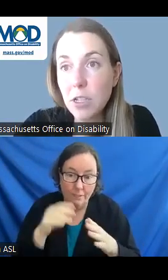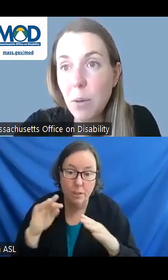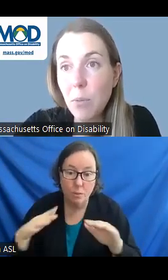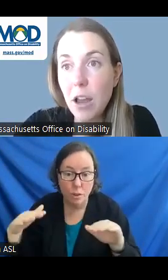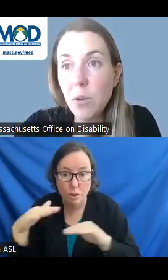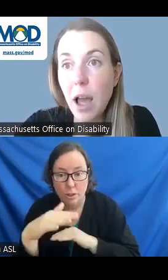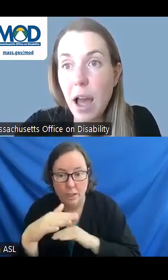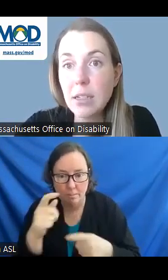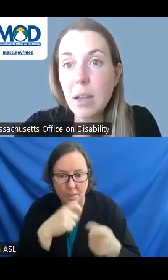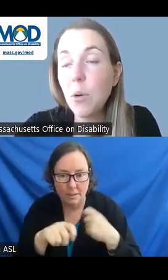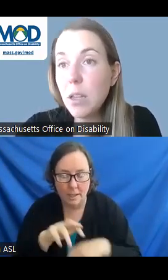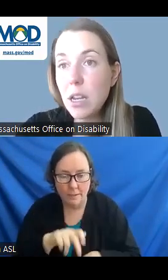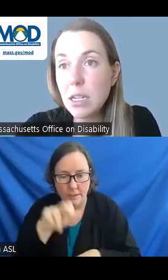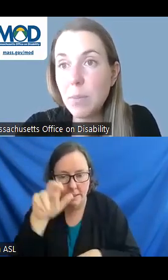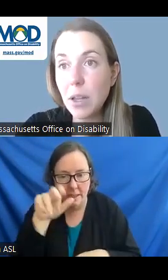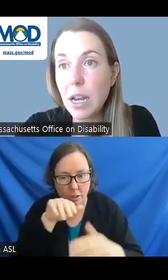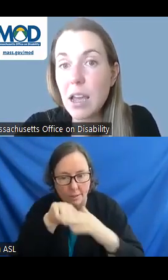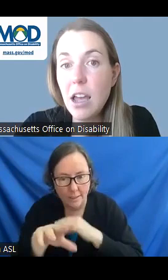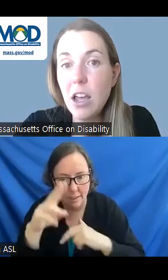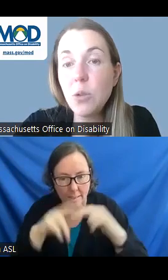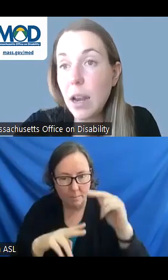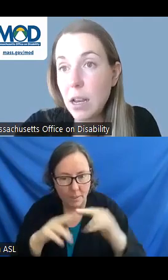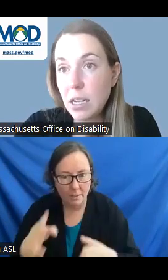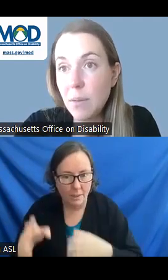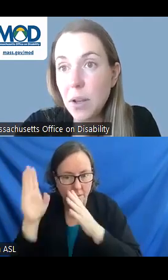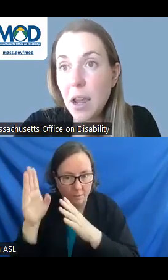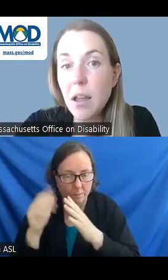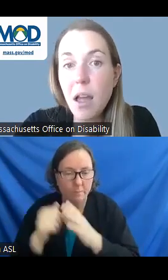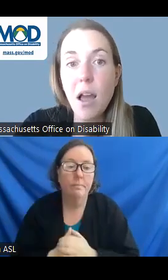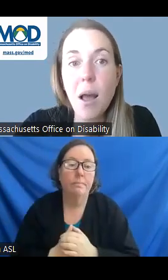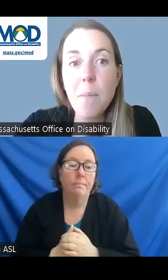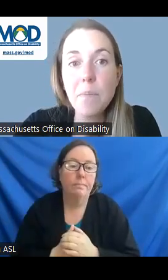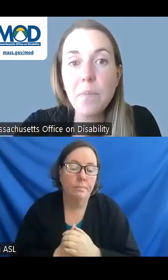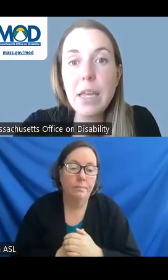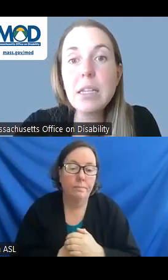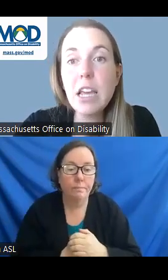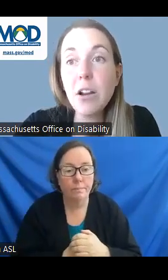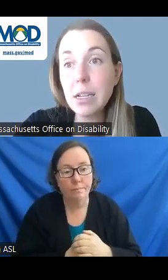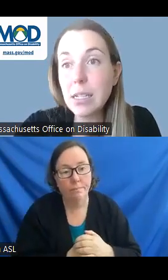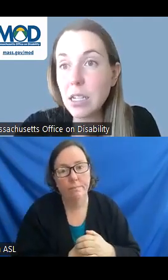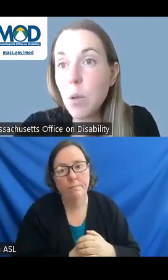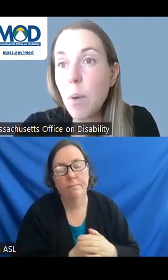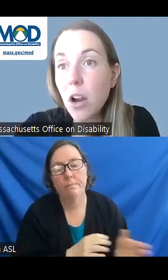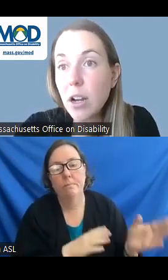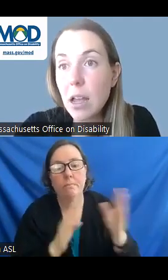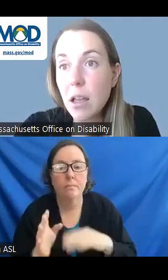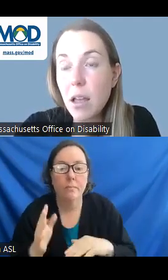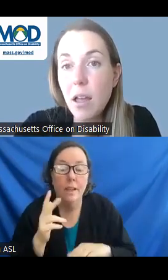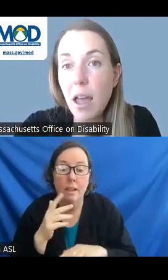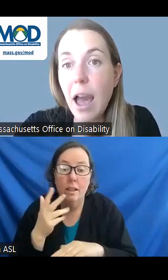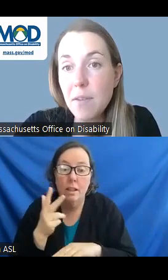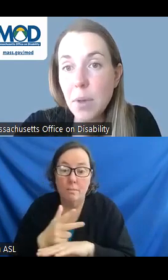way for someone who has mobility disability to get into the building? Is there accessible